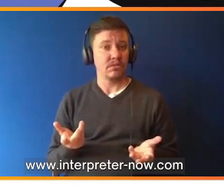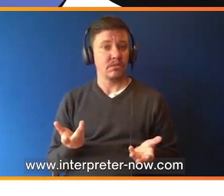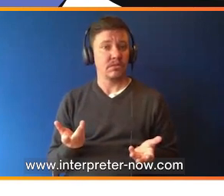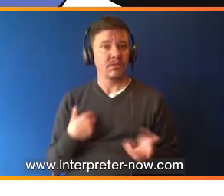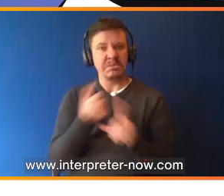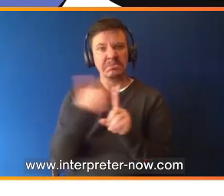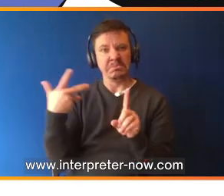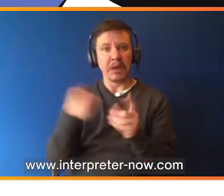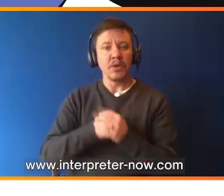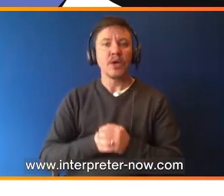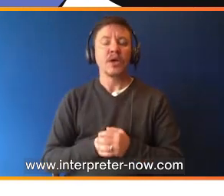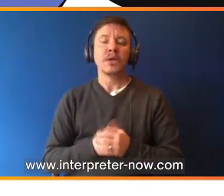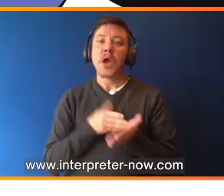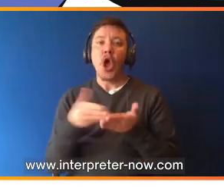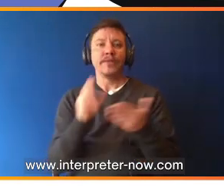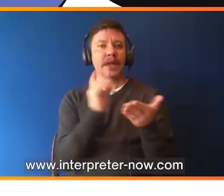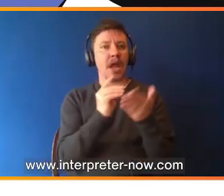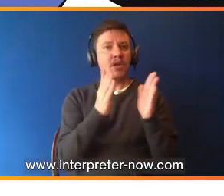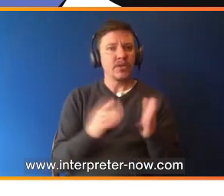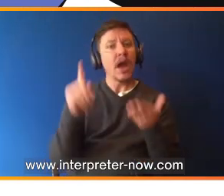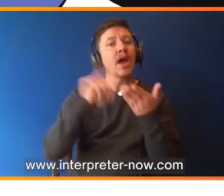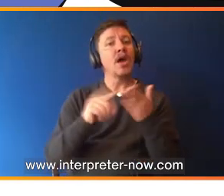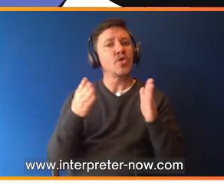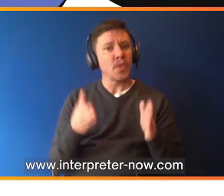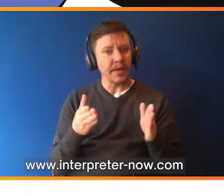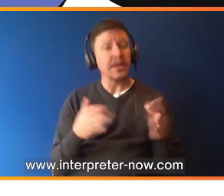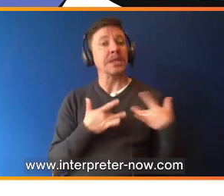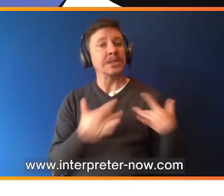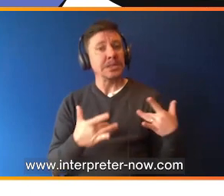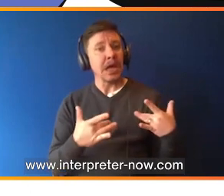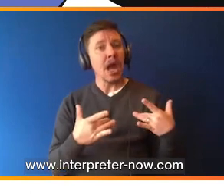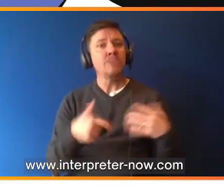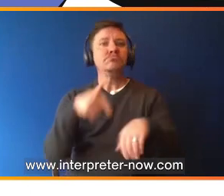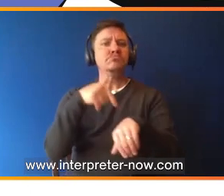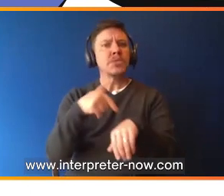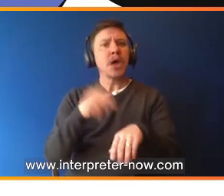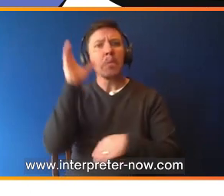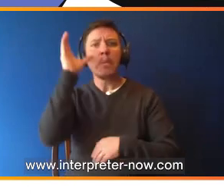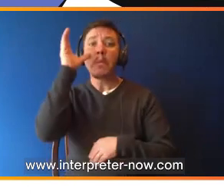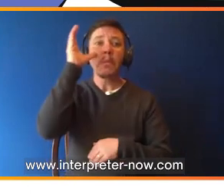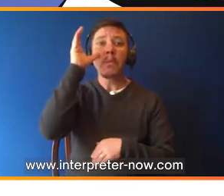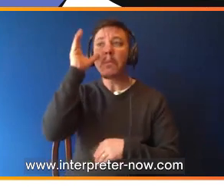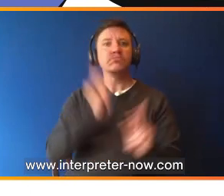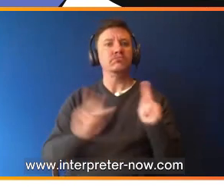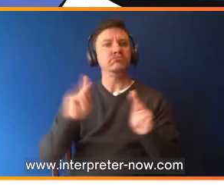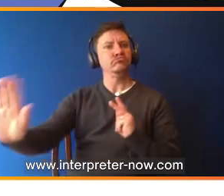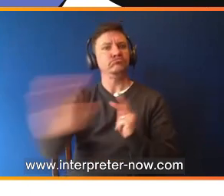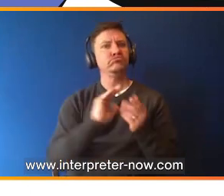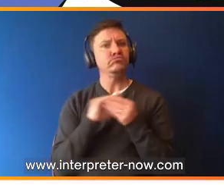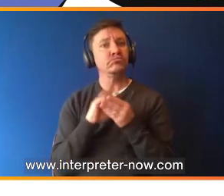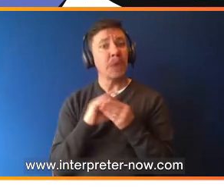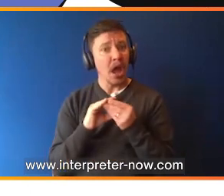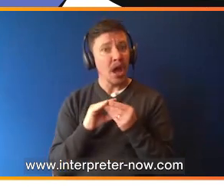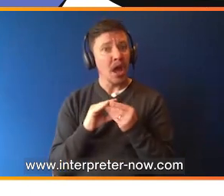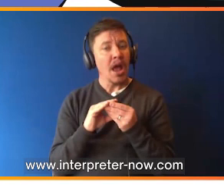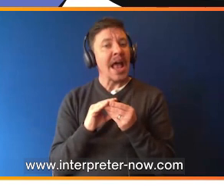second exercise is actually bringing in folks. So I'll kind of unpack this. So a lot of times designers and